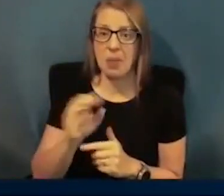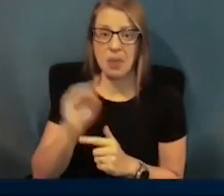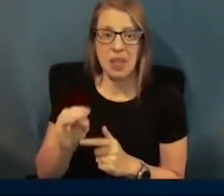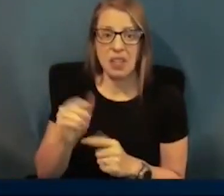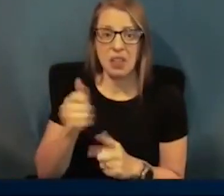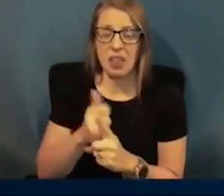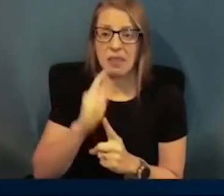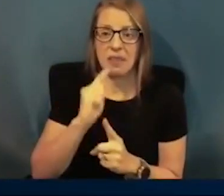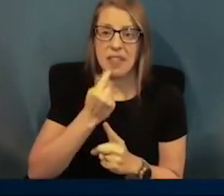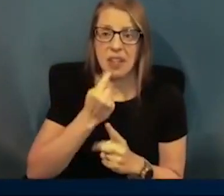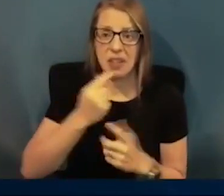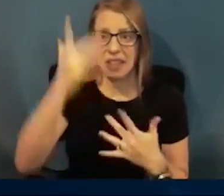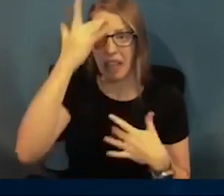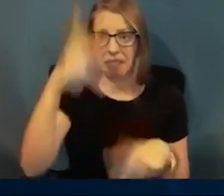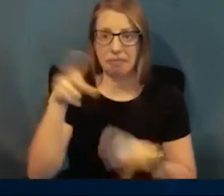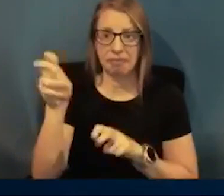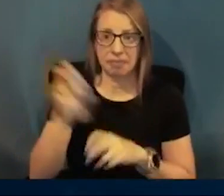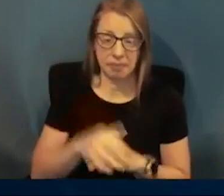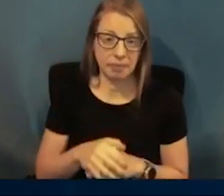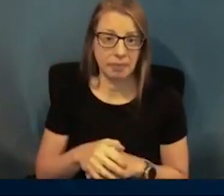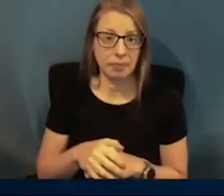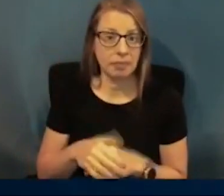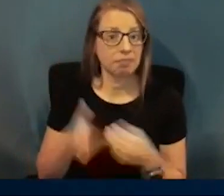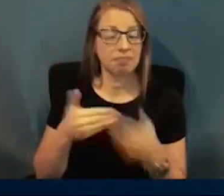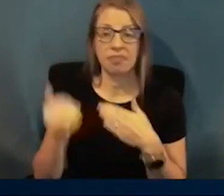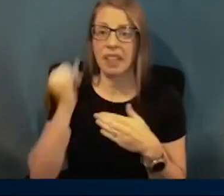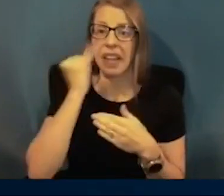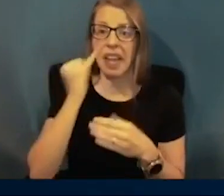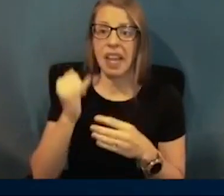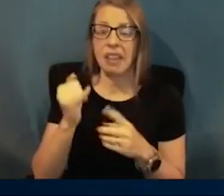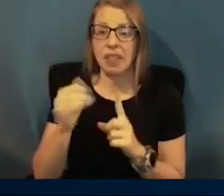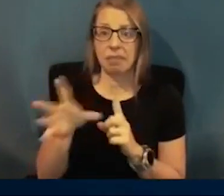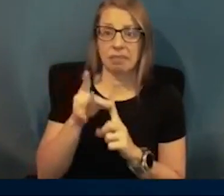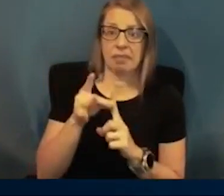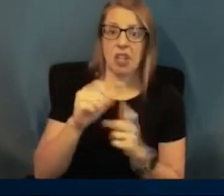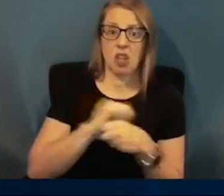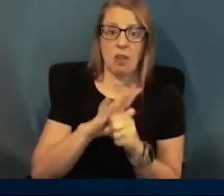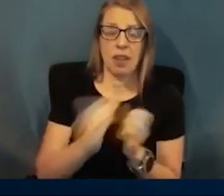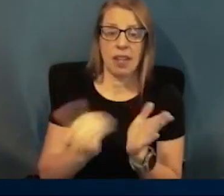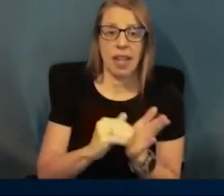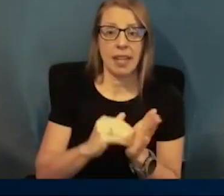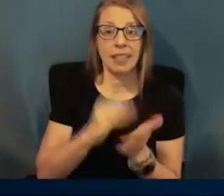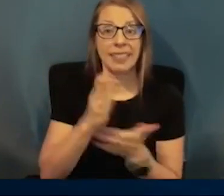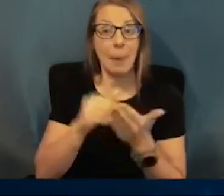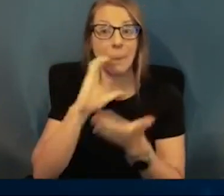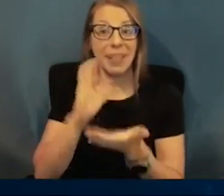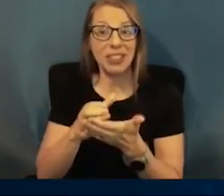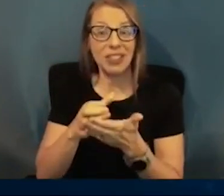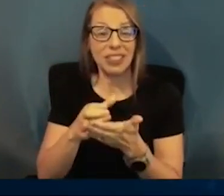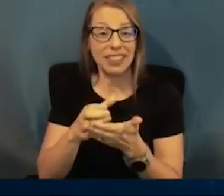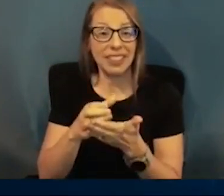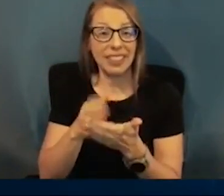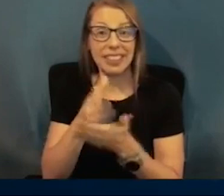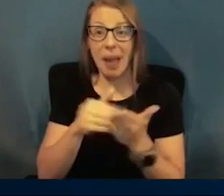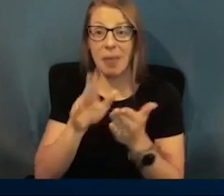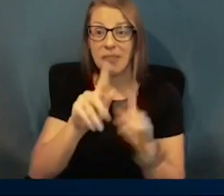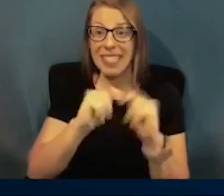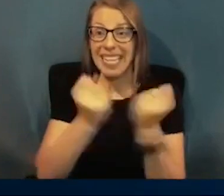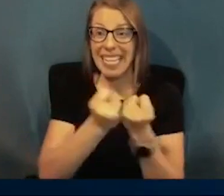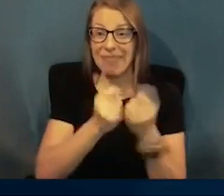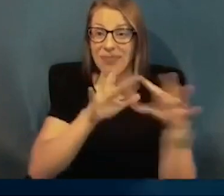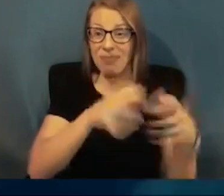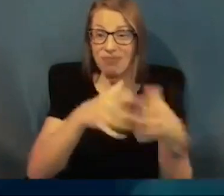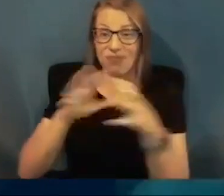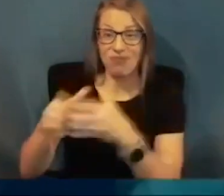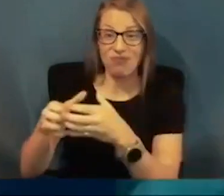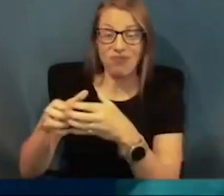get COVID again, particularly the Delta variant. And we're showing some of these pictures. These are some of your teams right out doing their